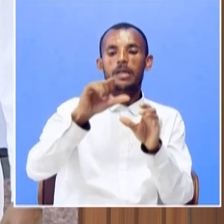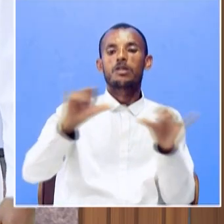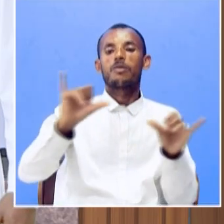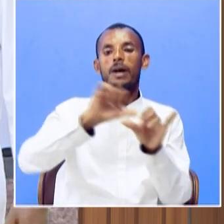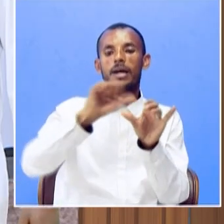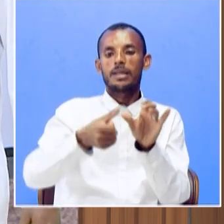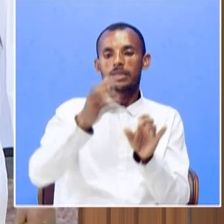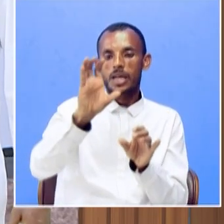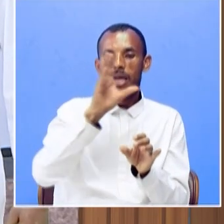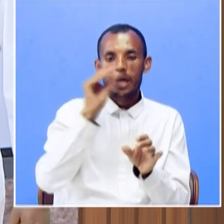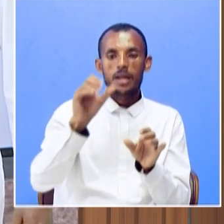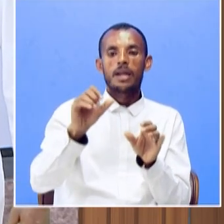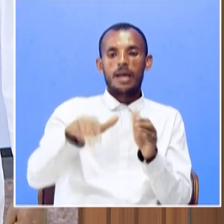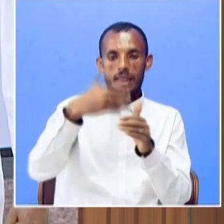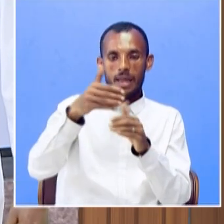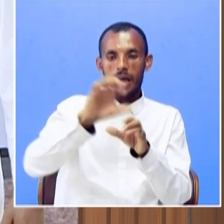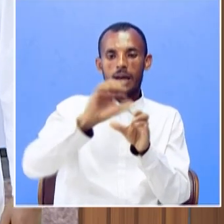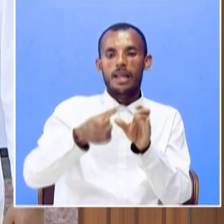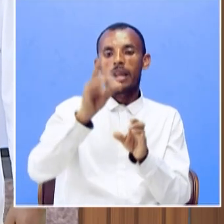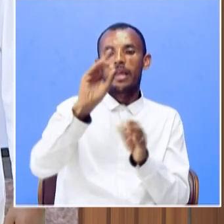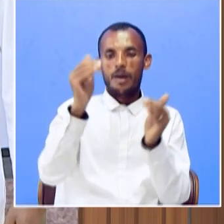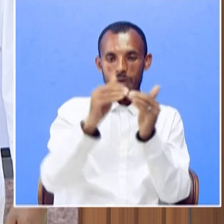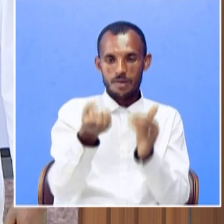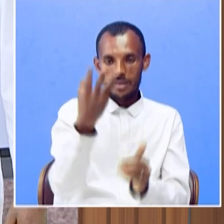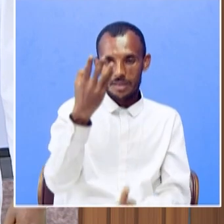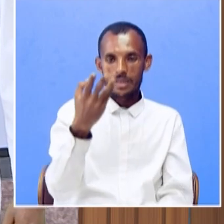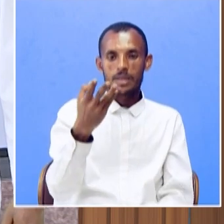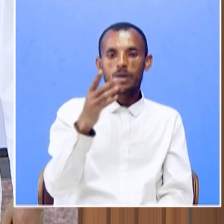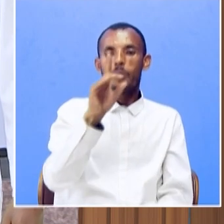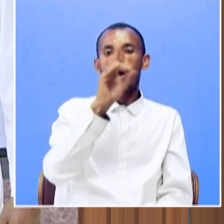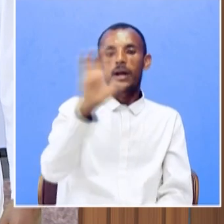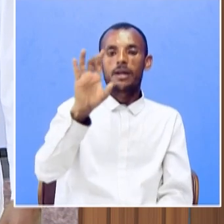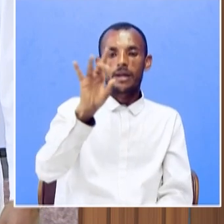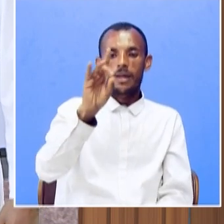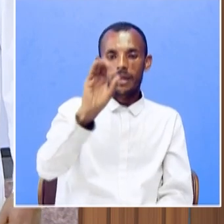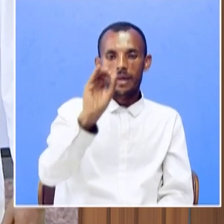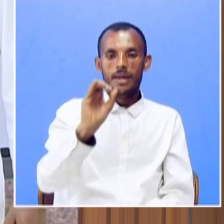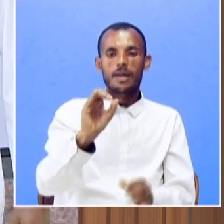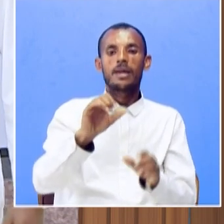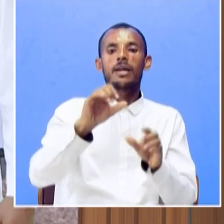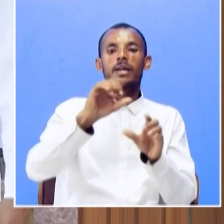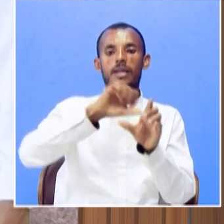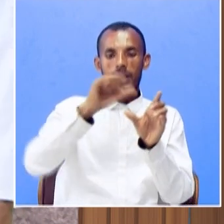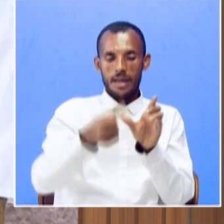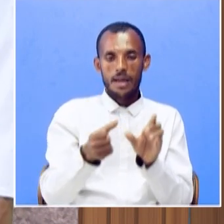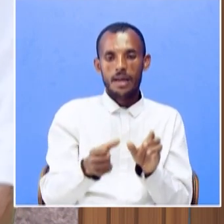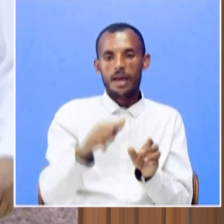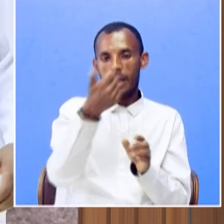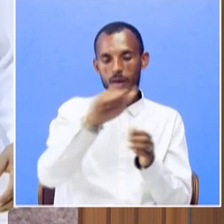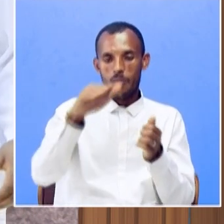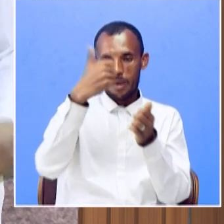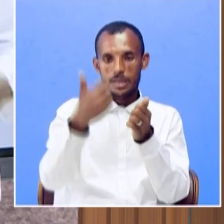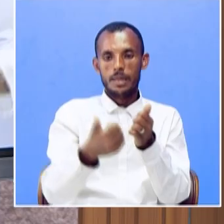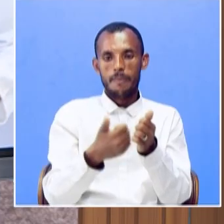measure of angle D is also gives some 180 degree, and so on. So any consecutive angles